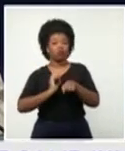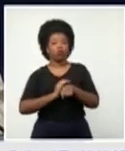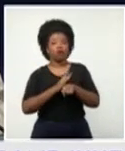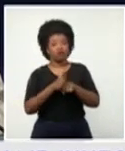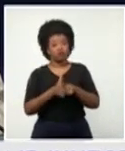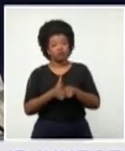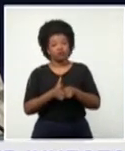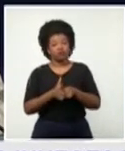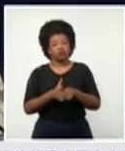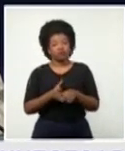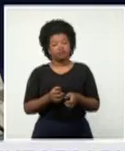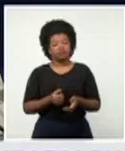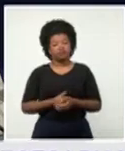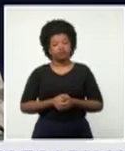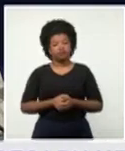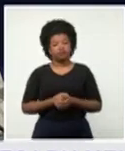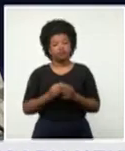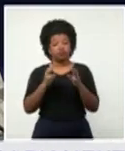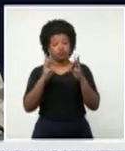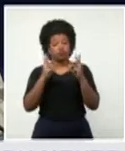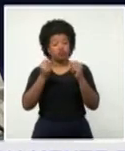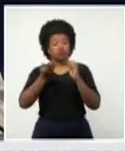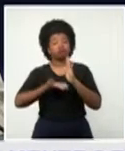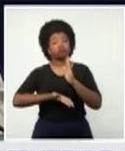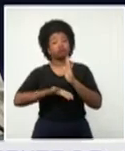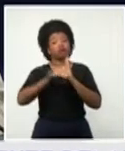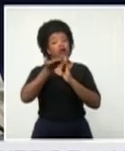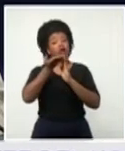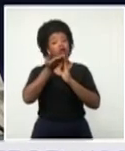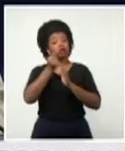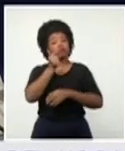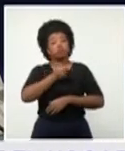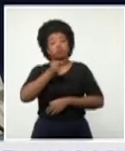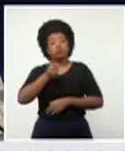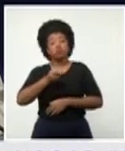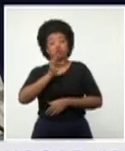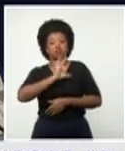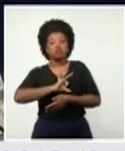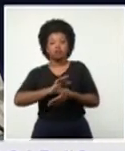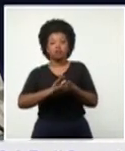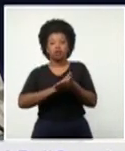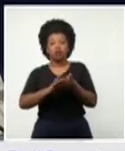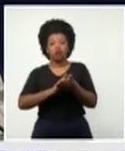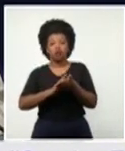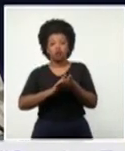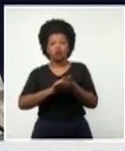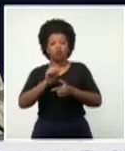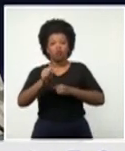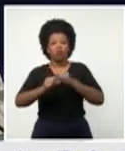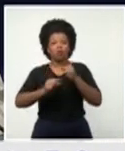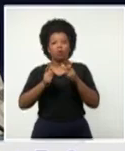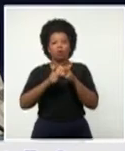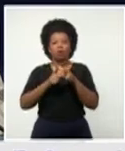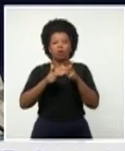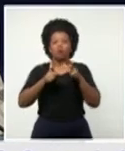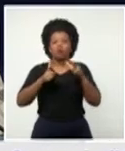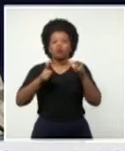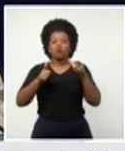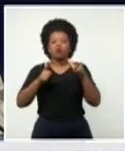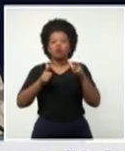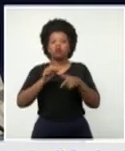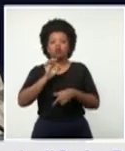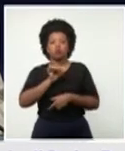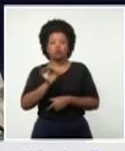into consideration to assess the complexity of this disease. As an important number of